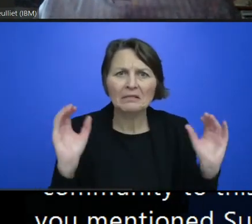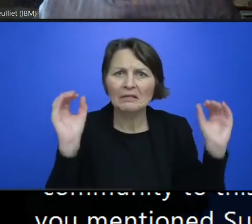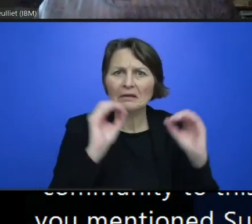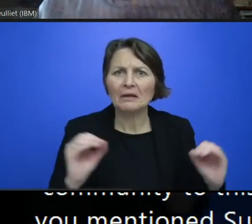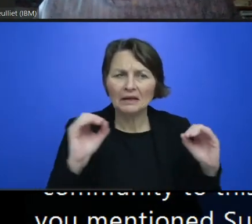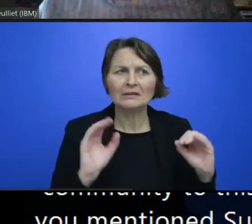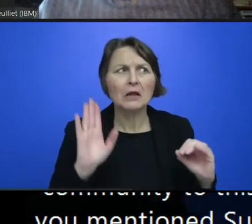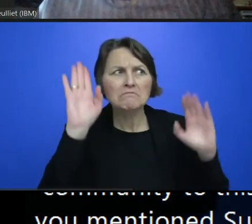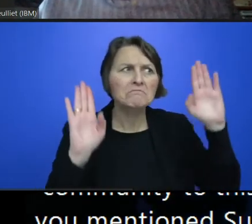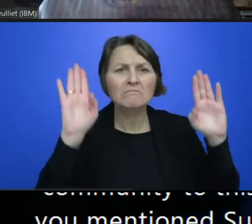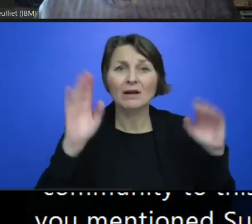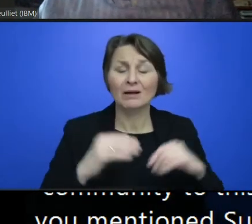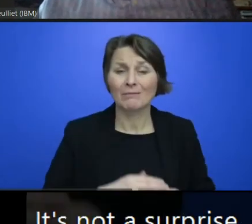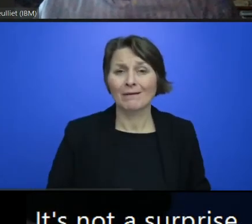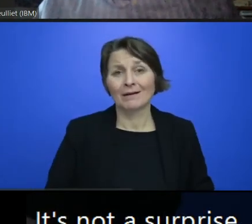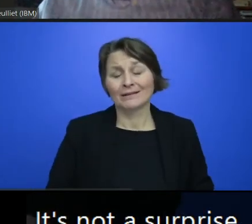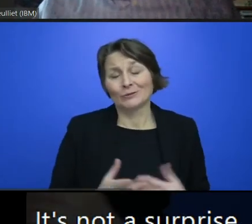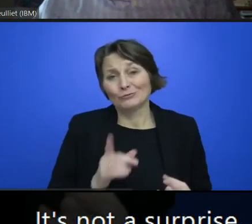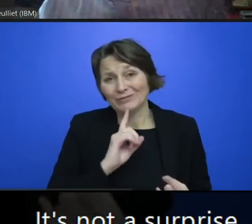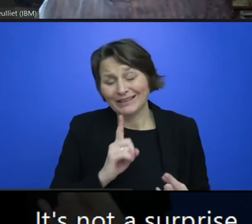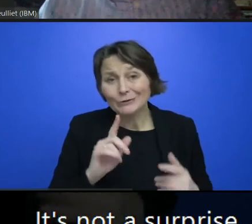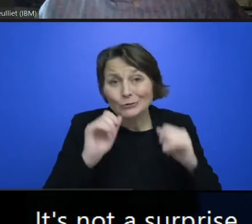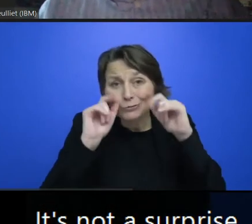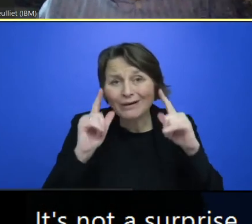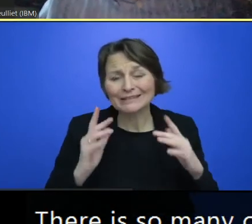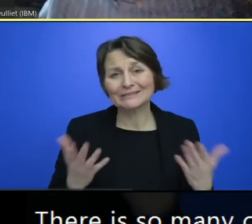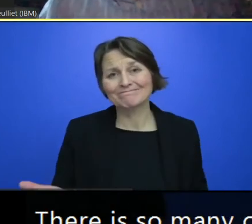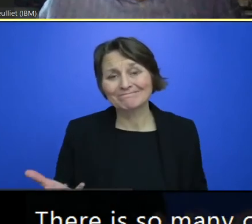that such a sort of niche issue,